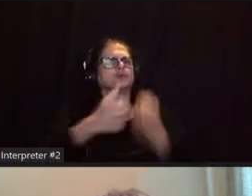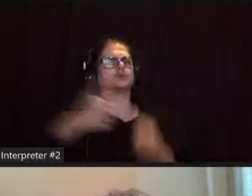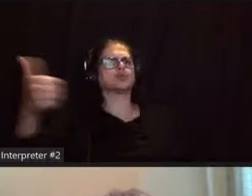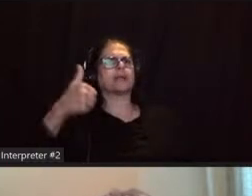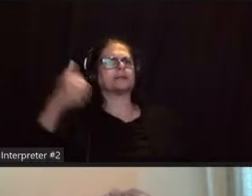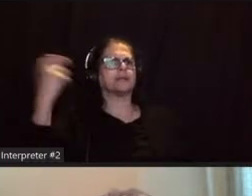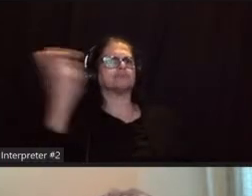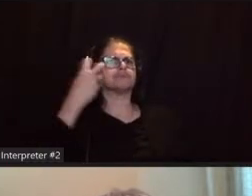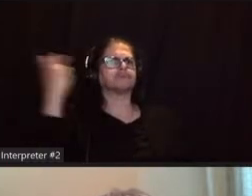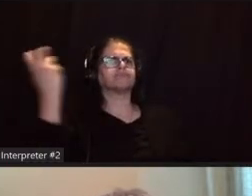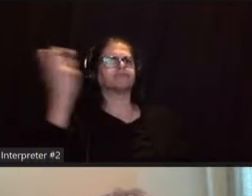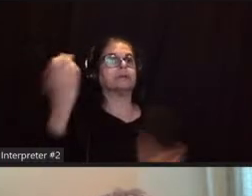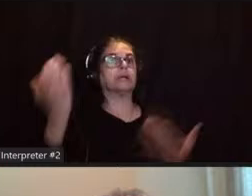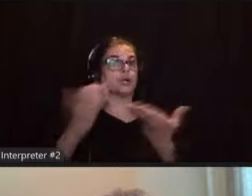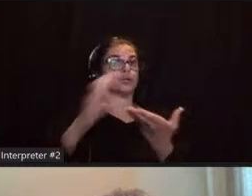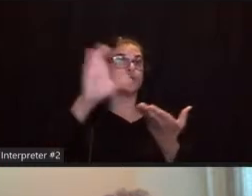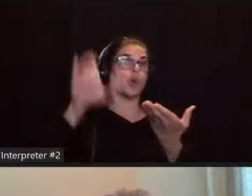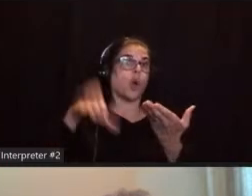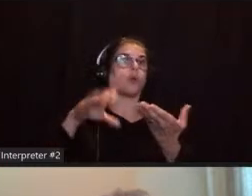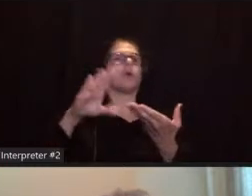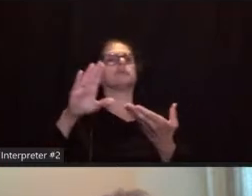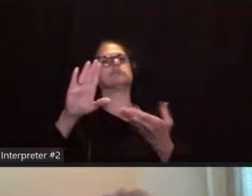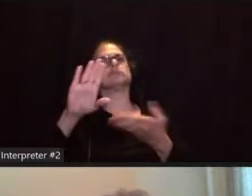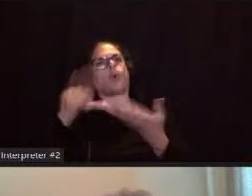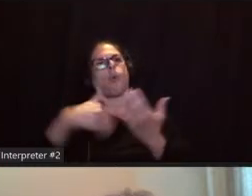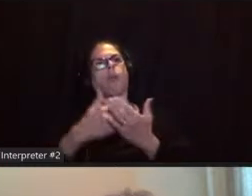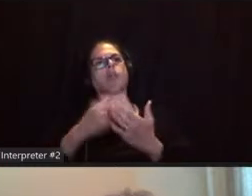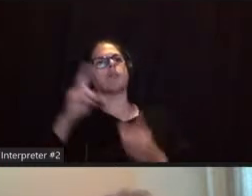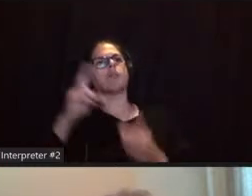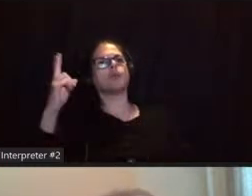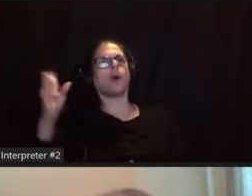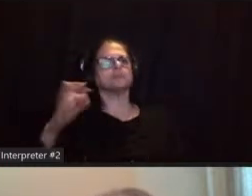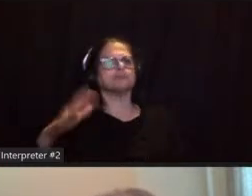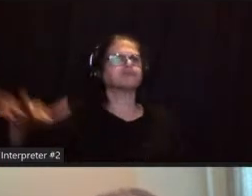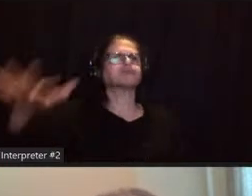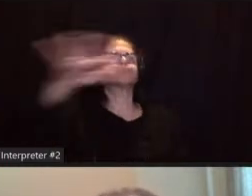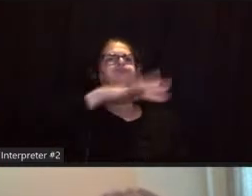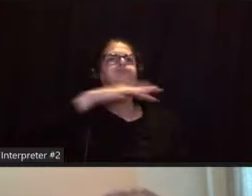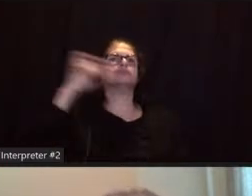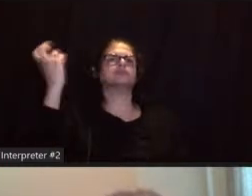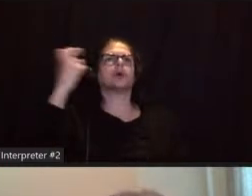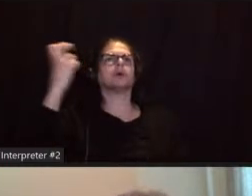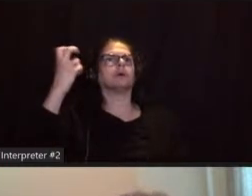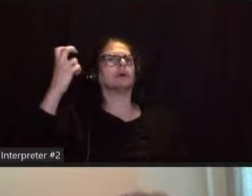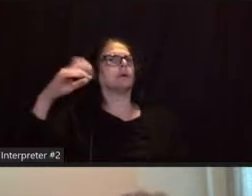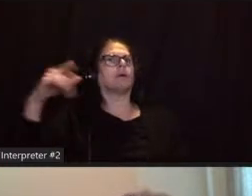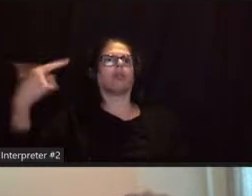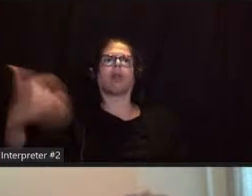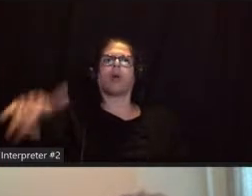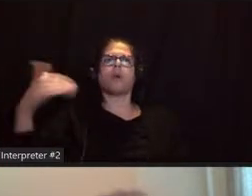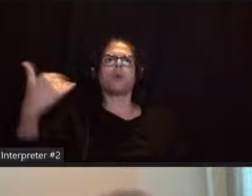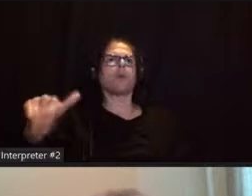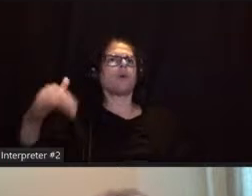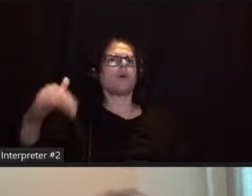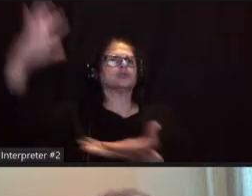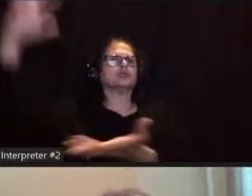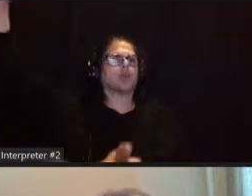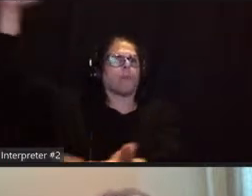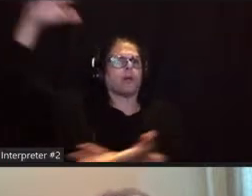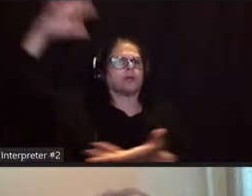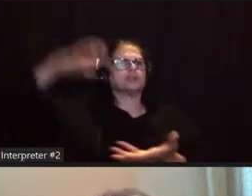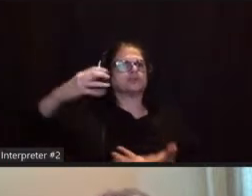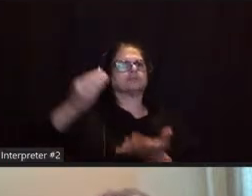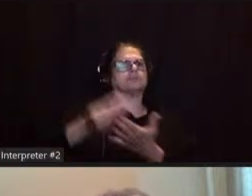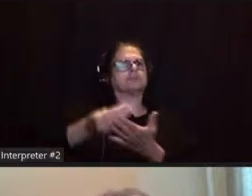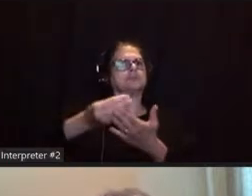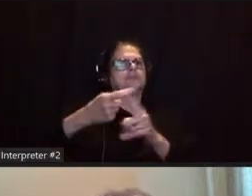Chicago, but nationwide. And again, I think that the fact that we received that historic level of funding from the federal